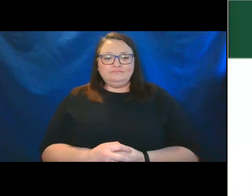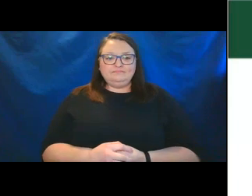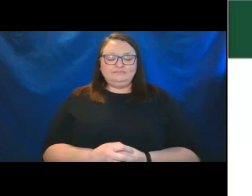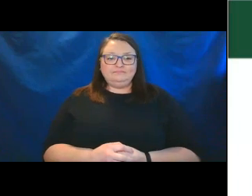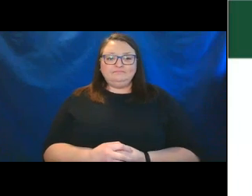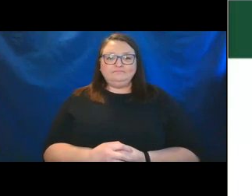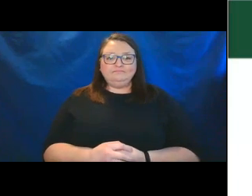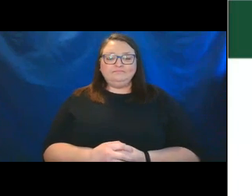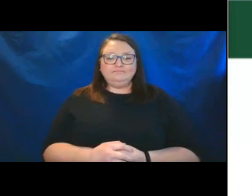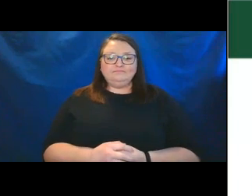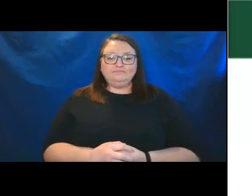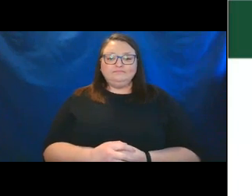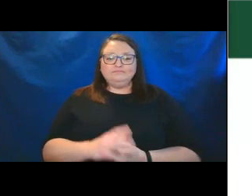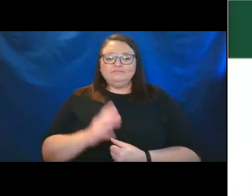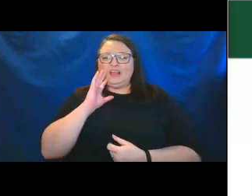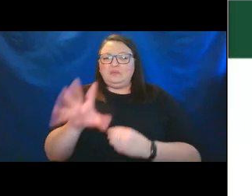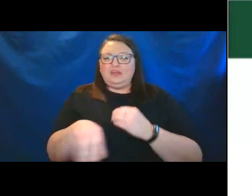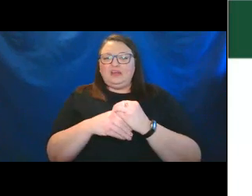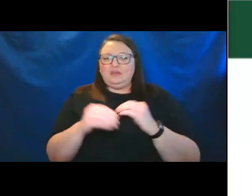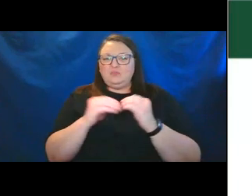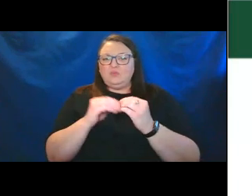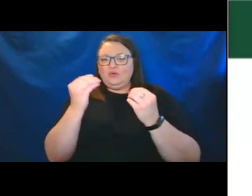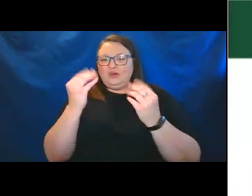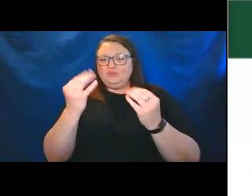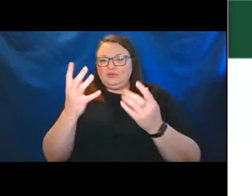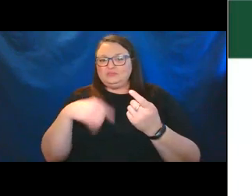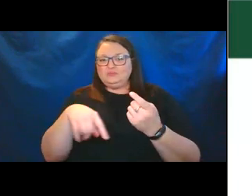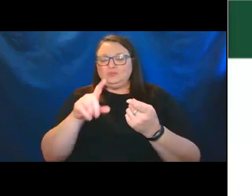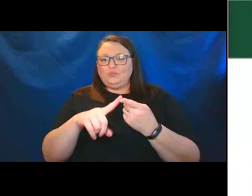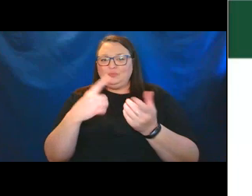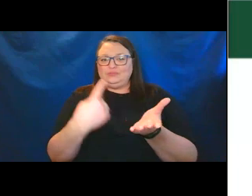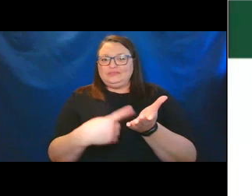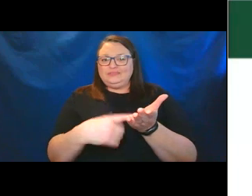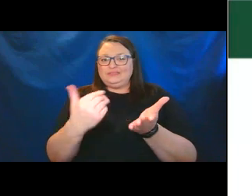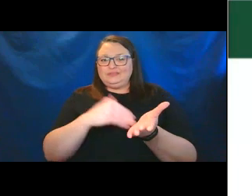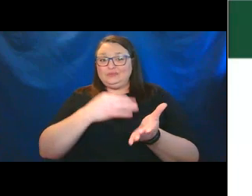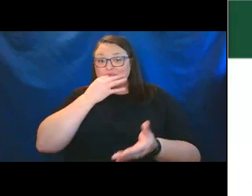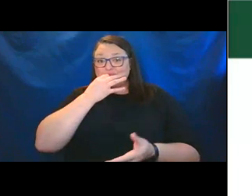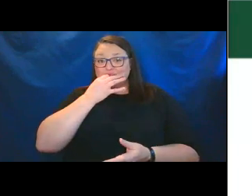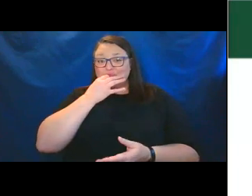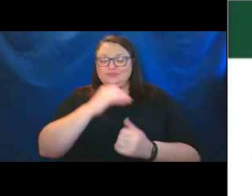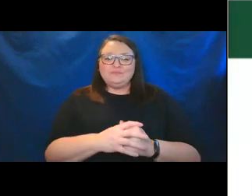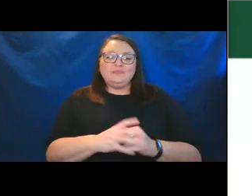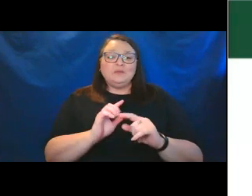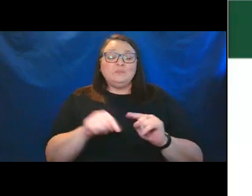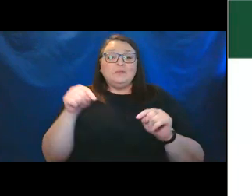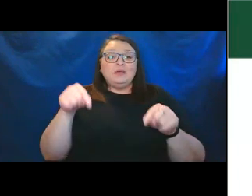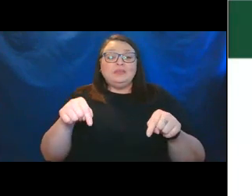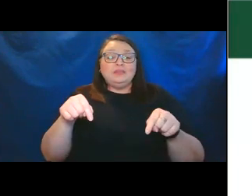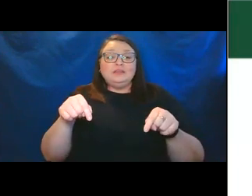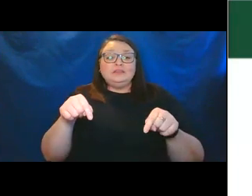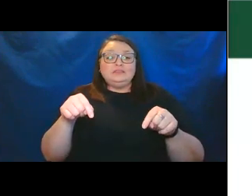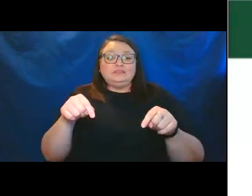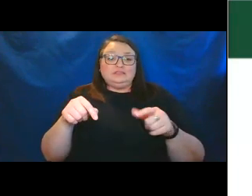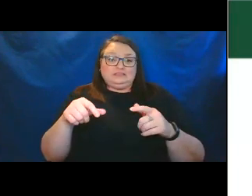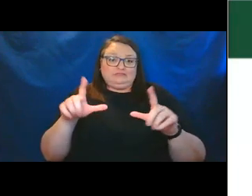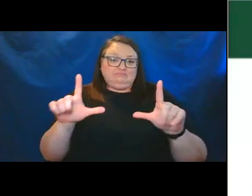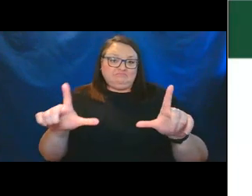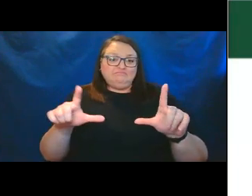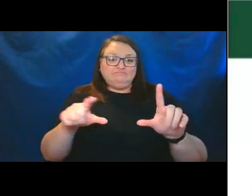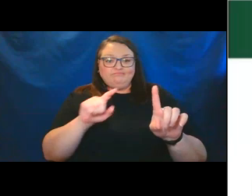So I'll fill in some more gaps when we speak again very soon. But this is representative of who